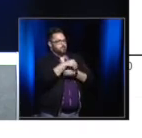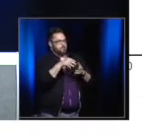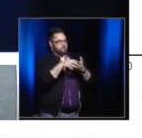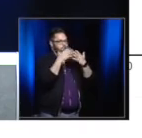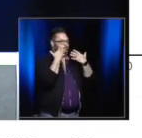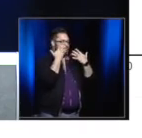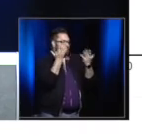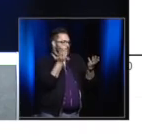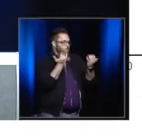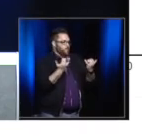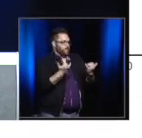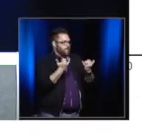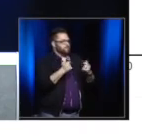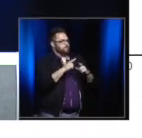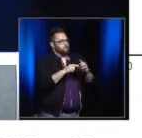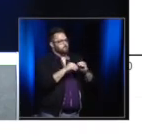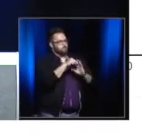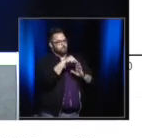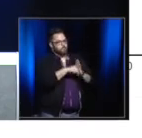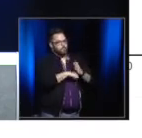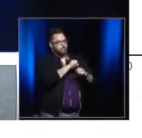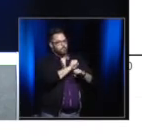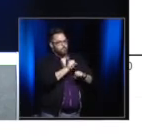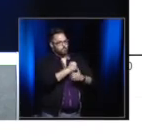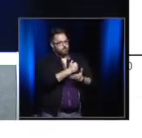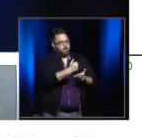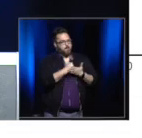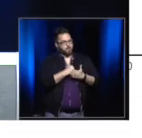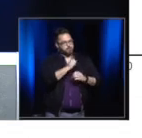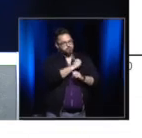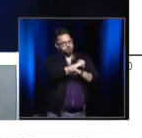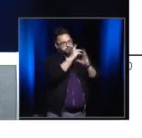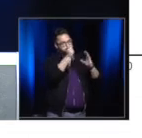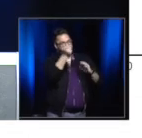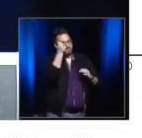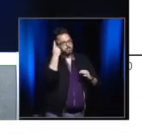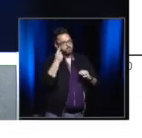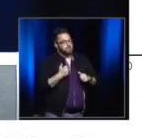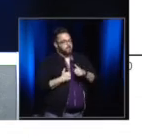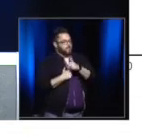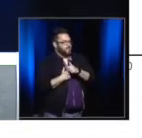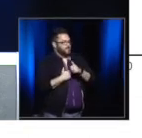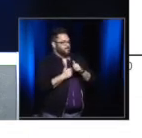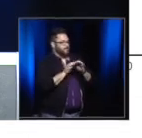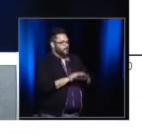these questions. But it certainly has been a really important and fundamental